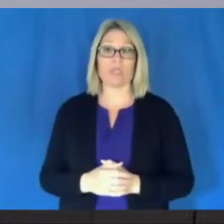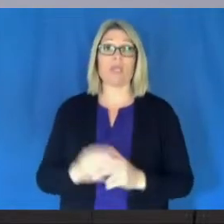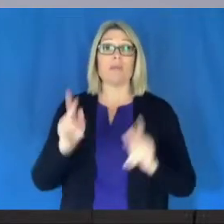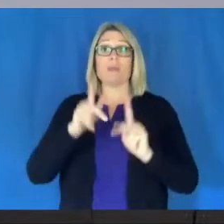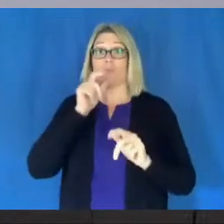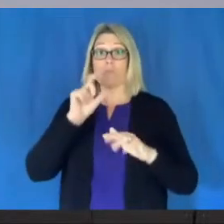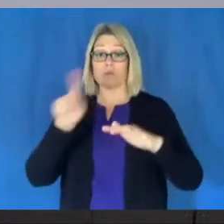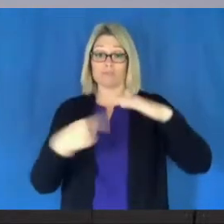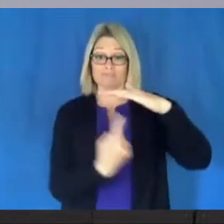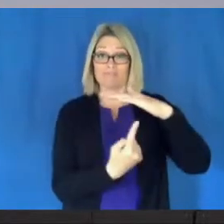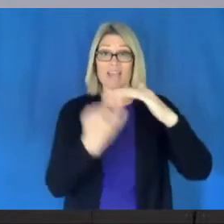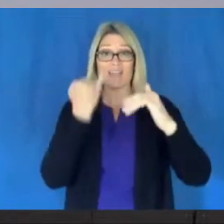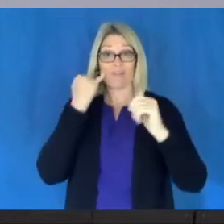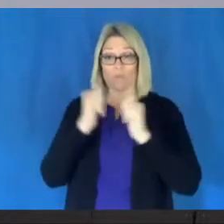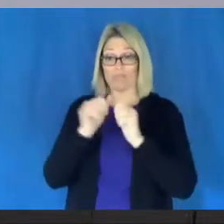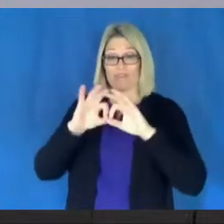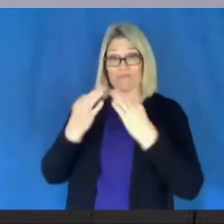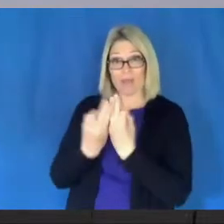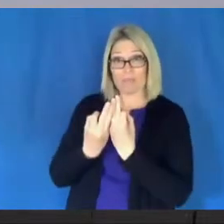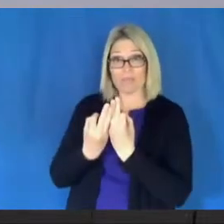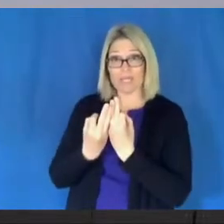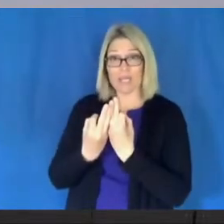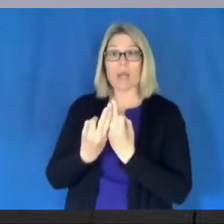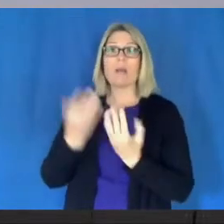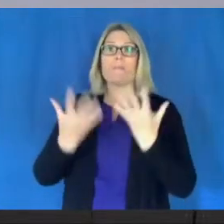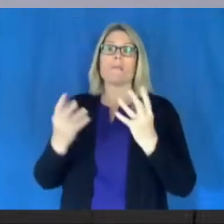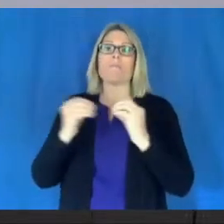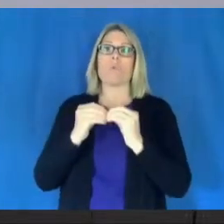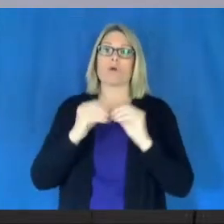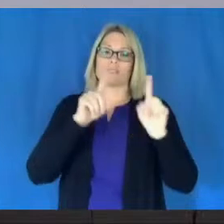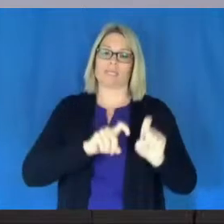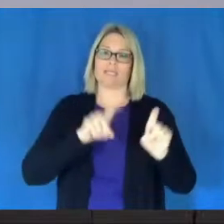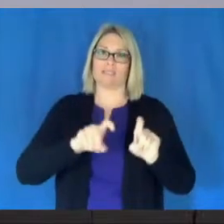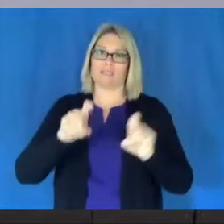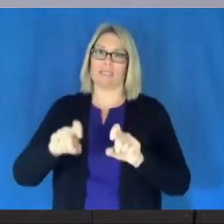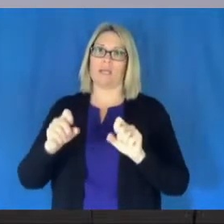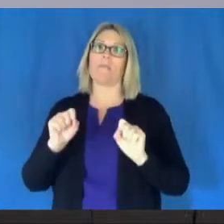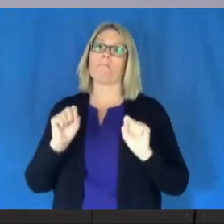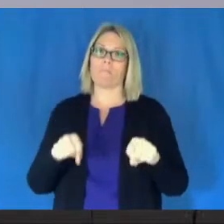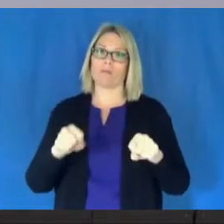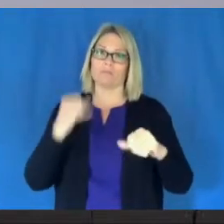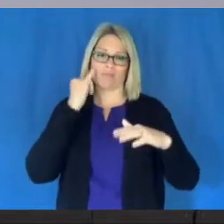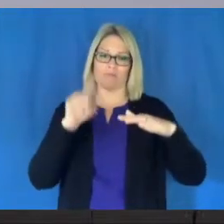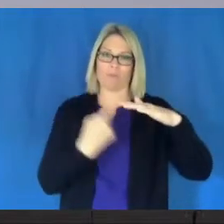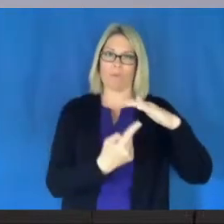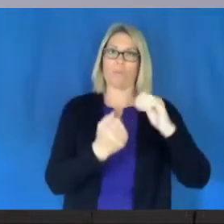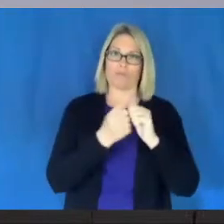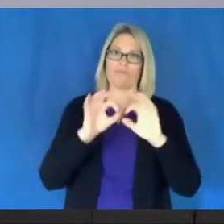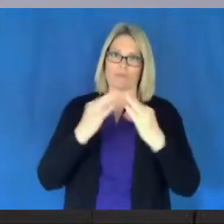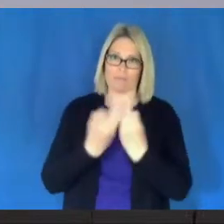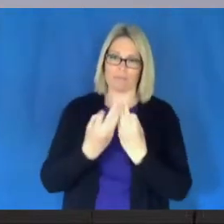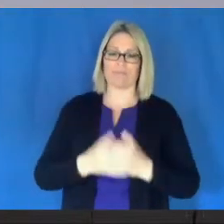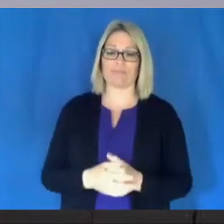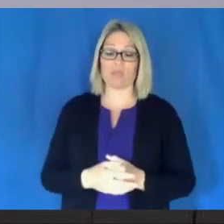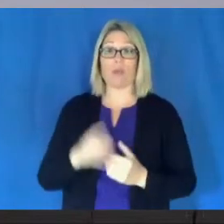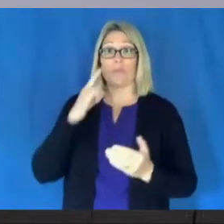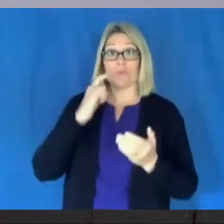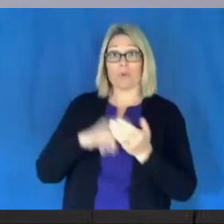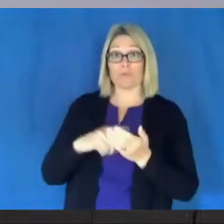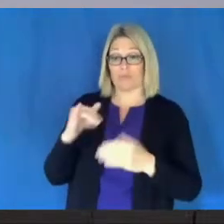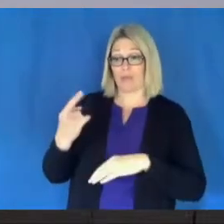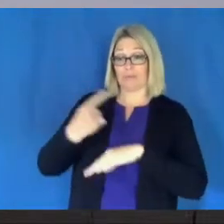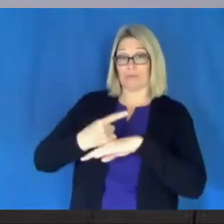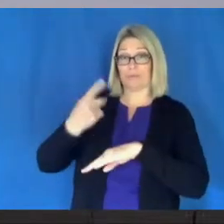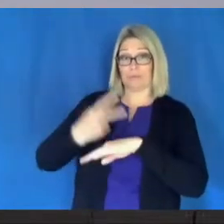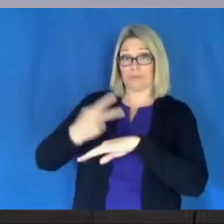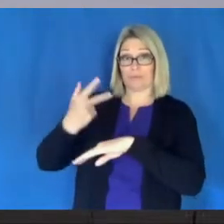with others may be subject to an enhanced testing regimen. We recognize the next few days will be a transition and